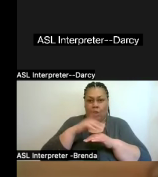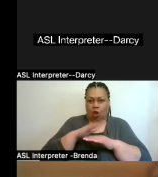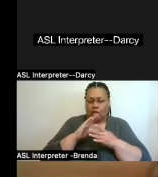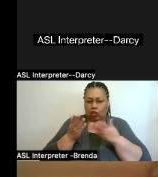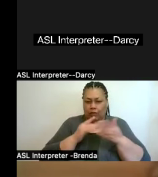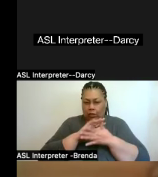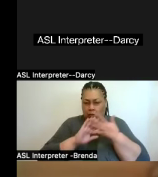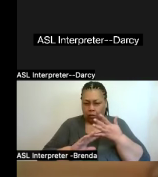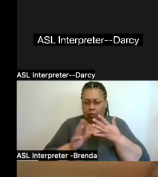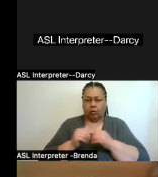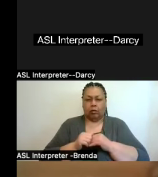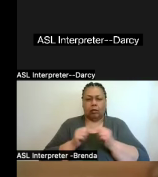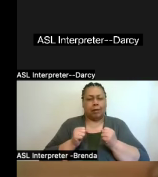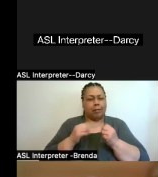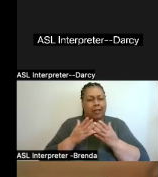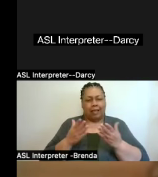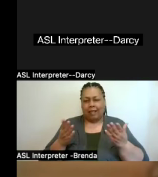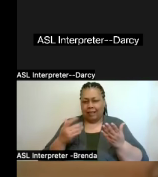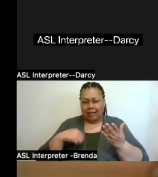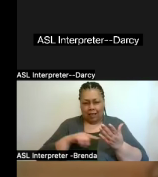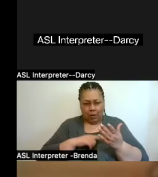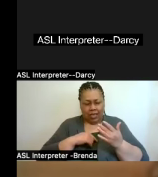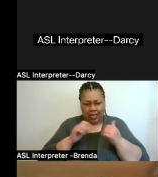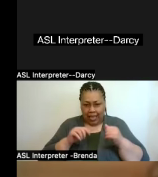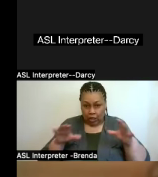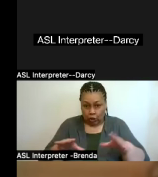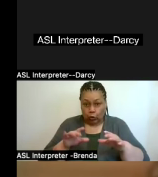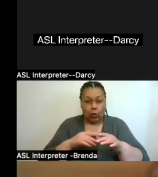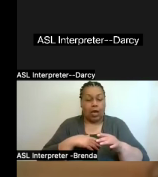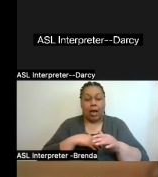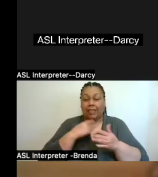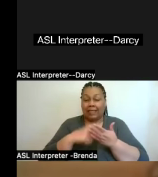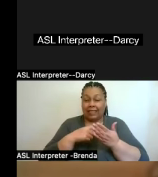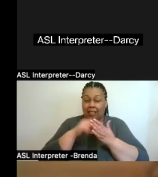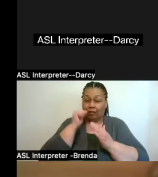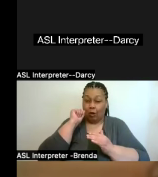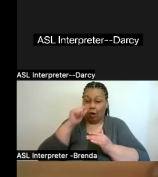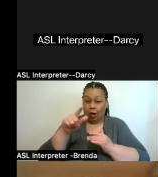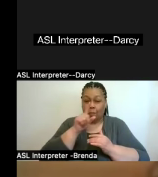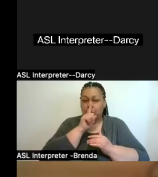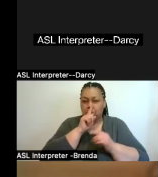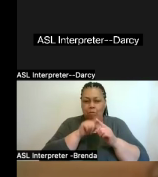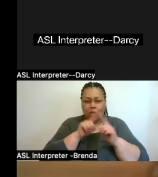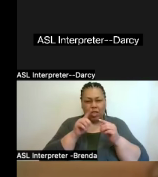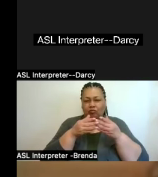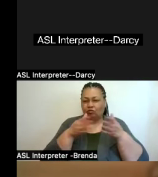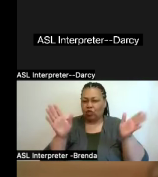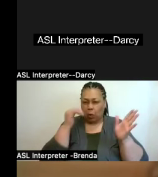can be undertaken, and I'm not intending to go through all of them here. Just want to give you this quick overview. Next slide.